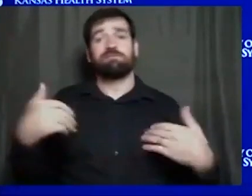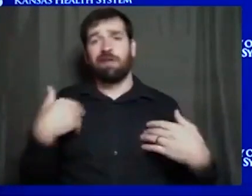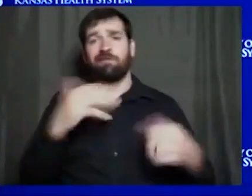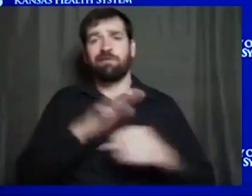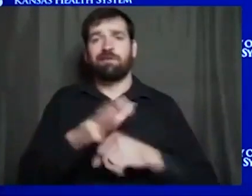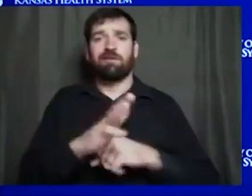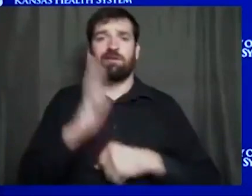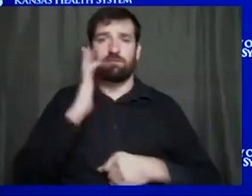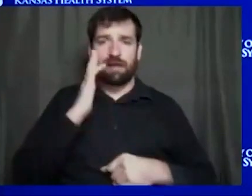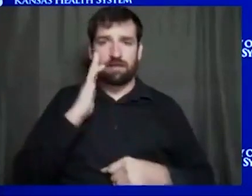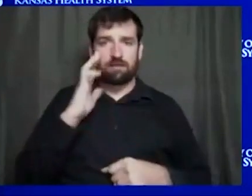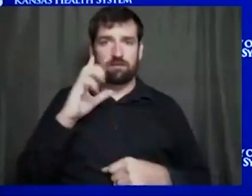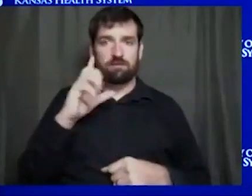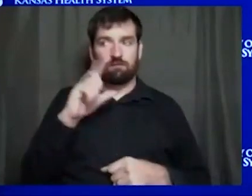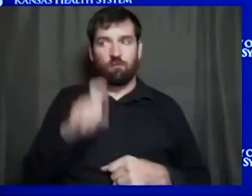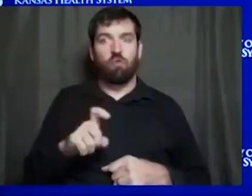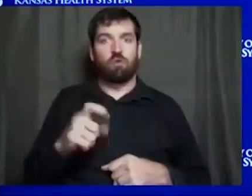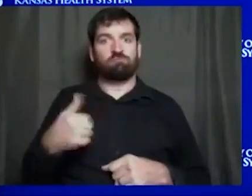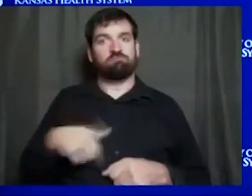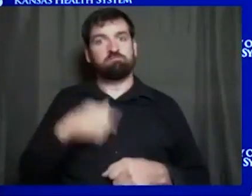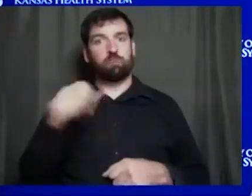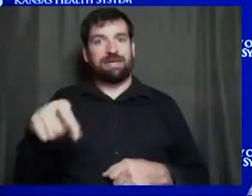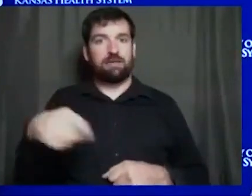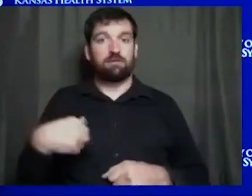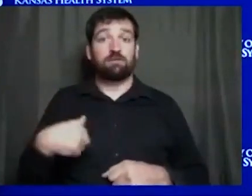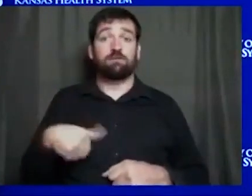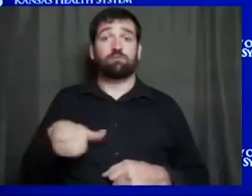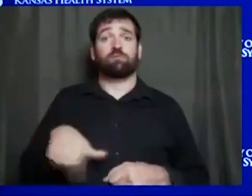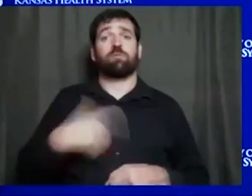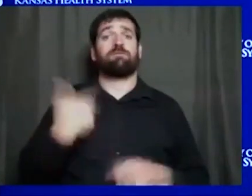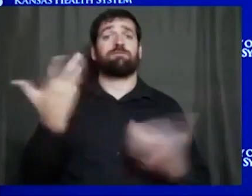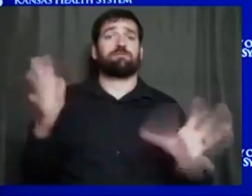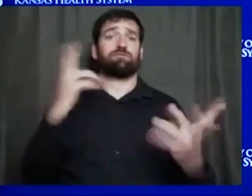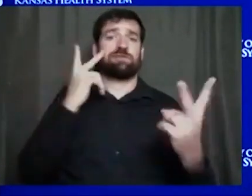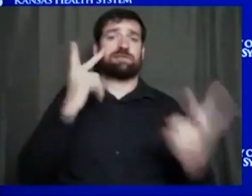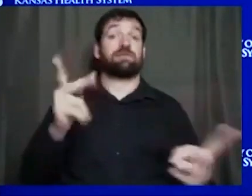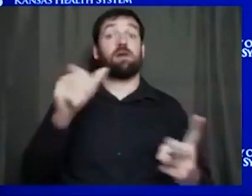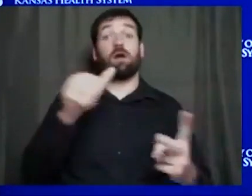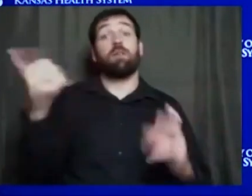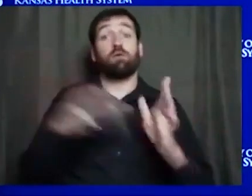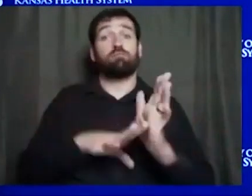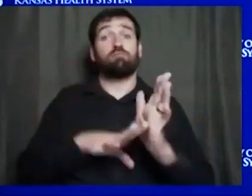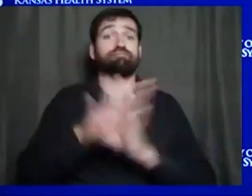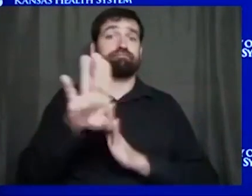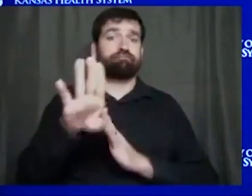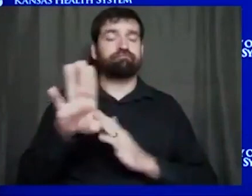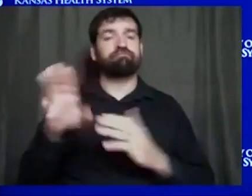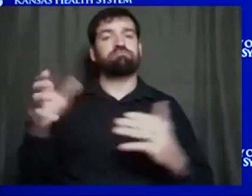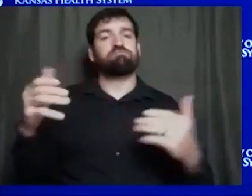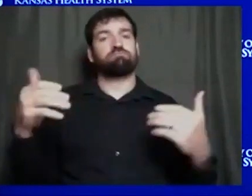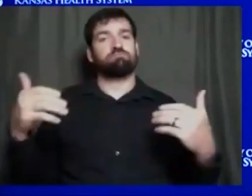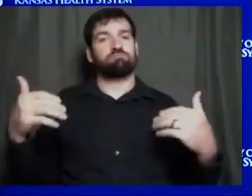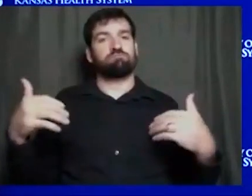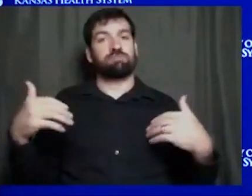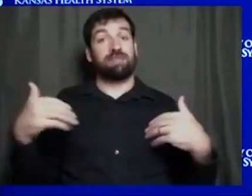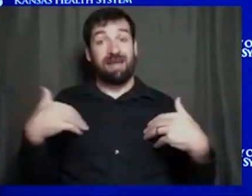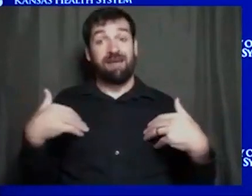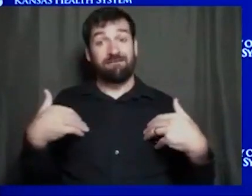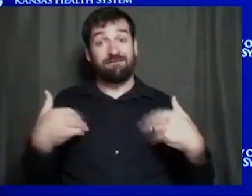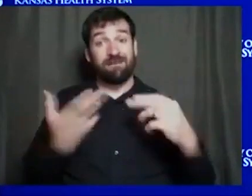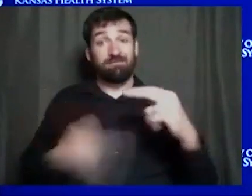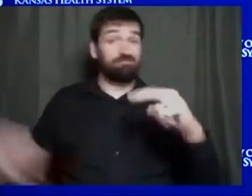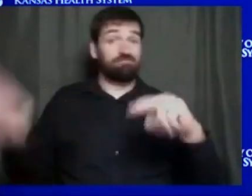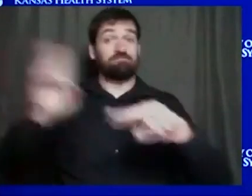we need, and we have seen even in other surges that we have increased our bed capacity for